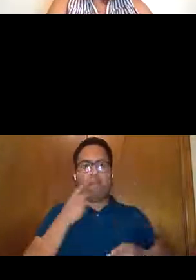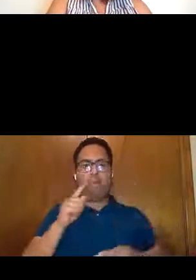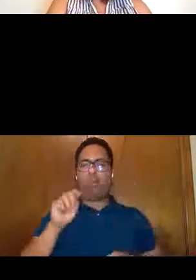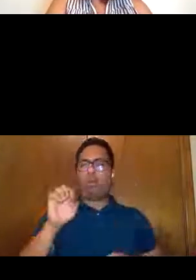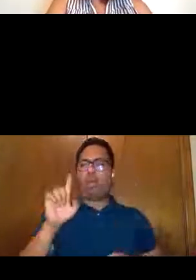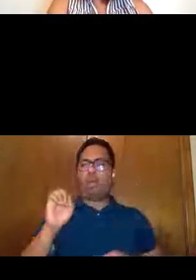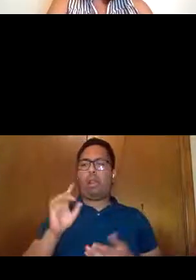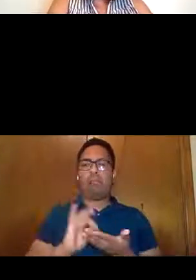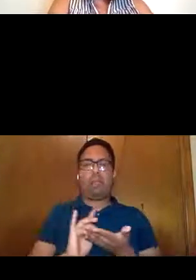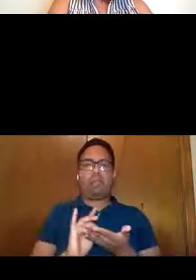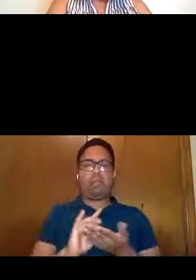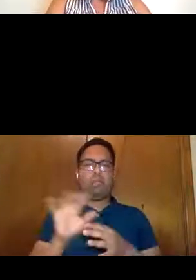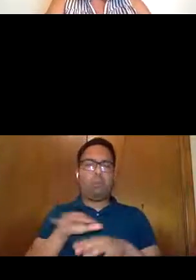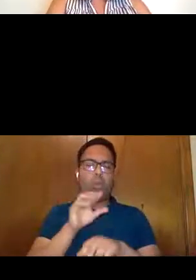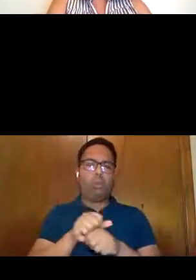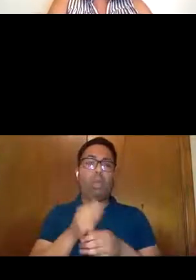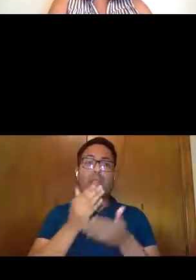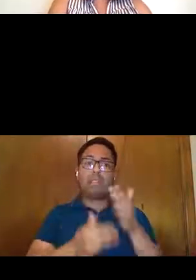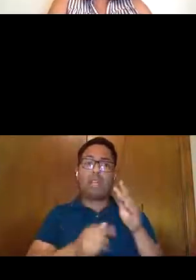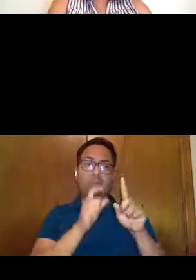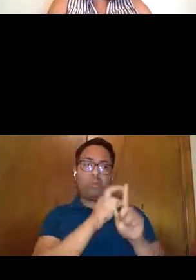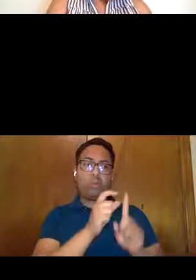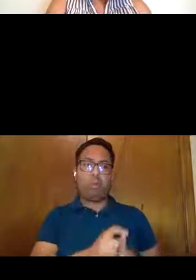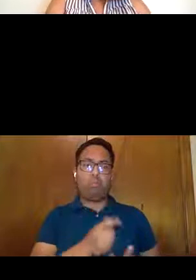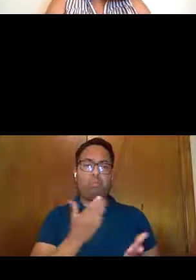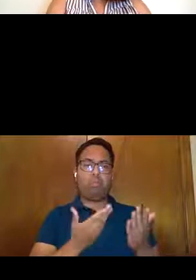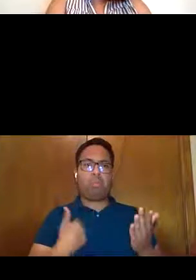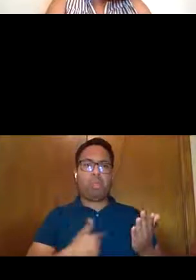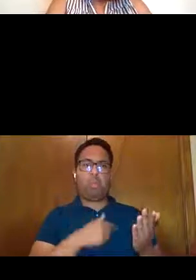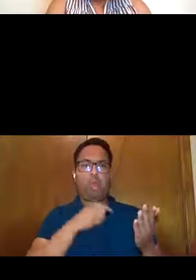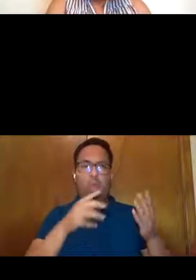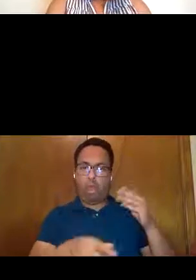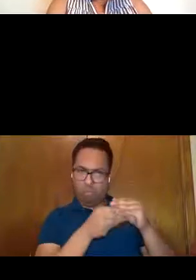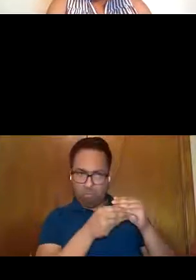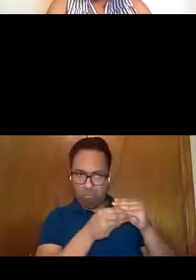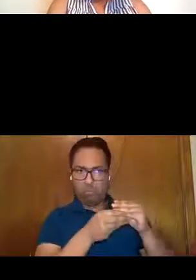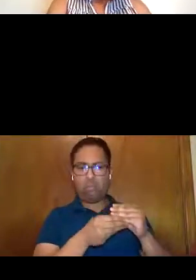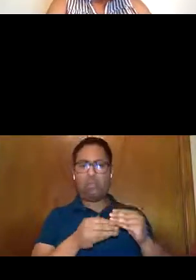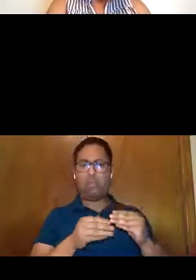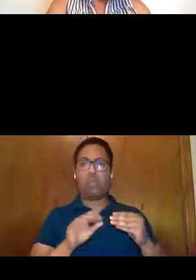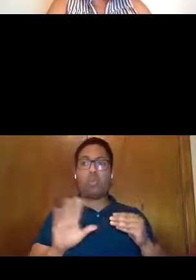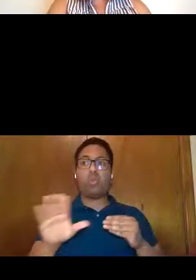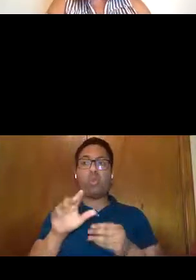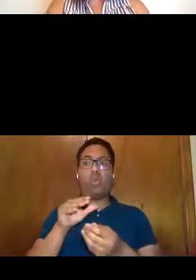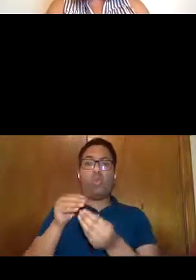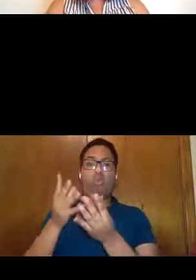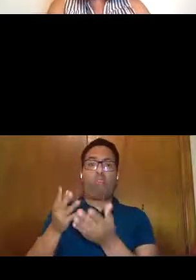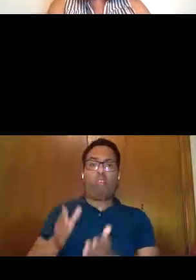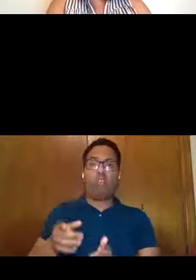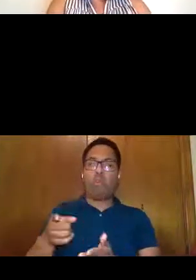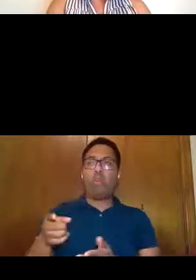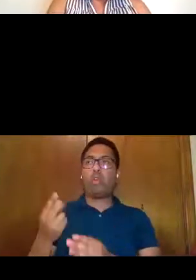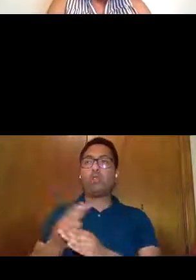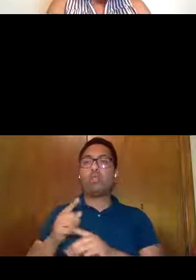be terms that are used that are not on this list. So if your provider calls this type of appointment by a different